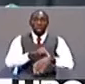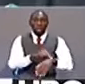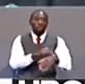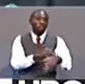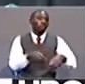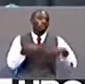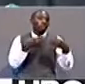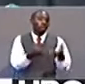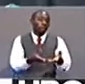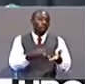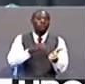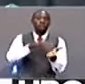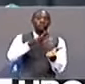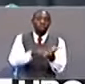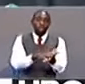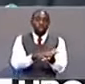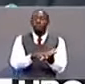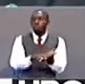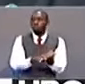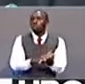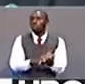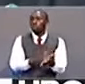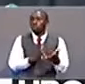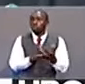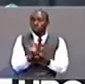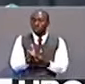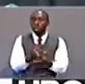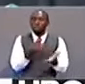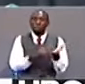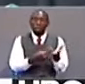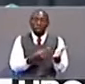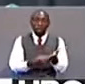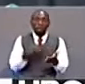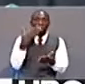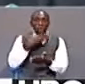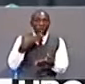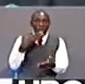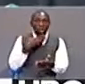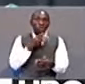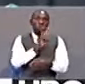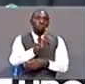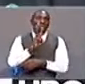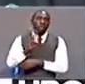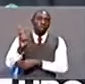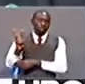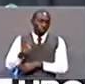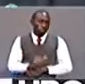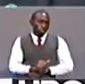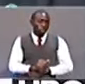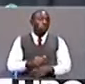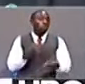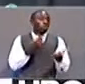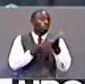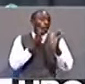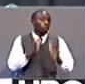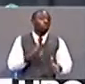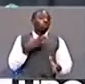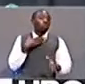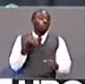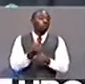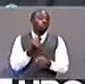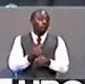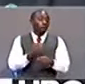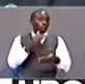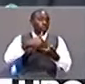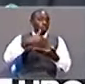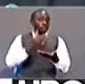Database through the Petroleum Authority of Uganda website. Similarly, Ugandans who would like to work in the sector